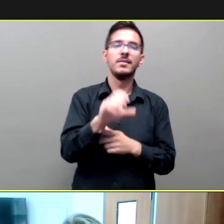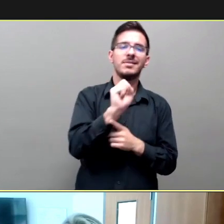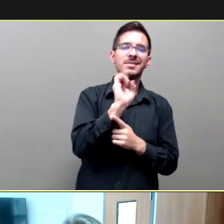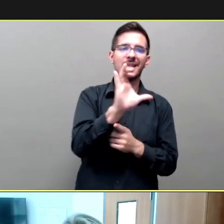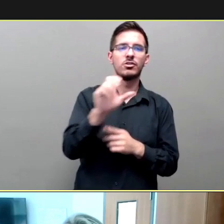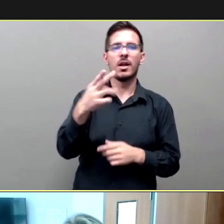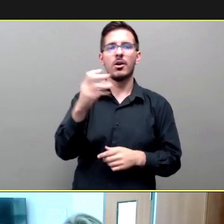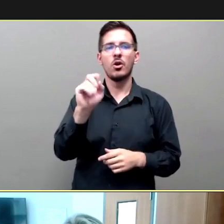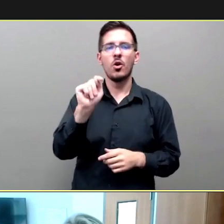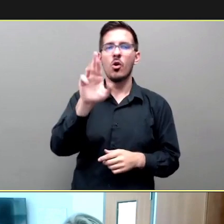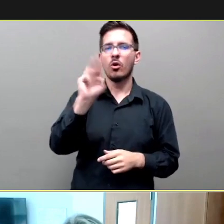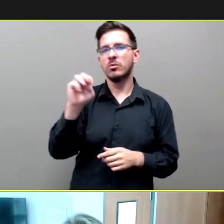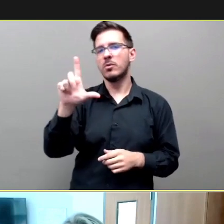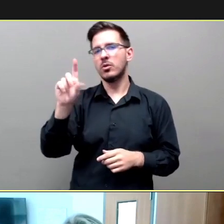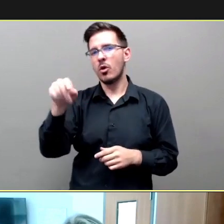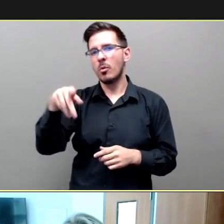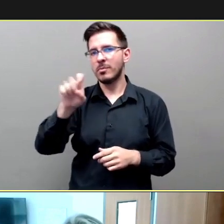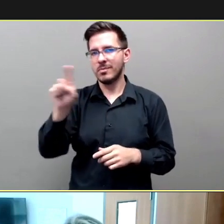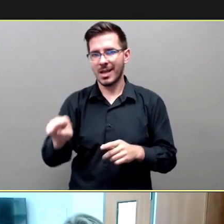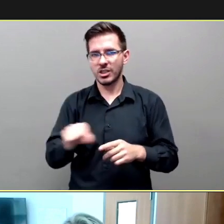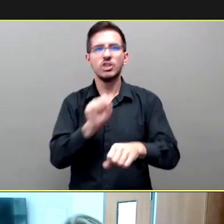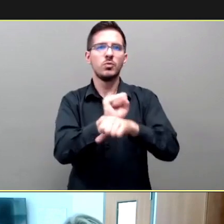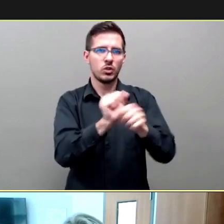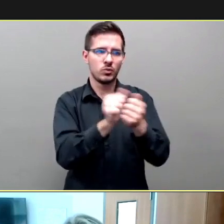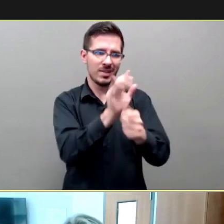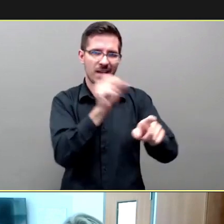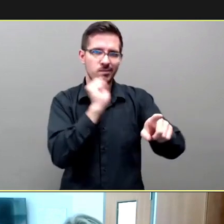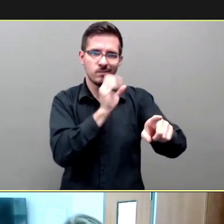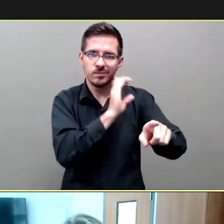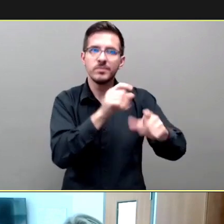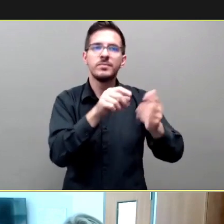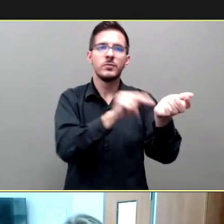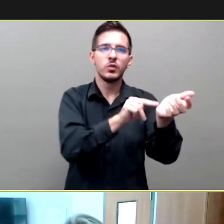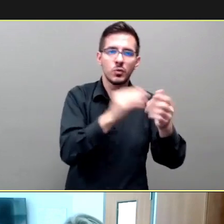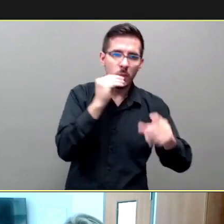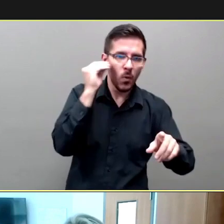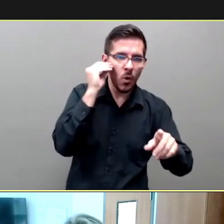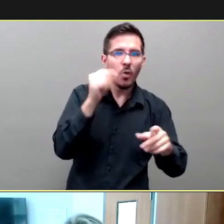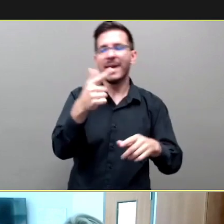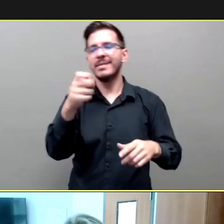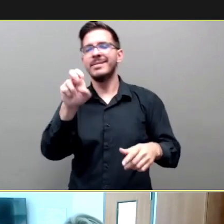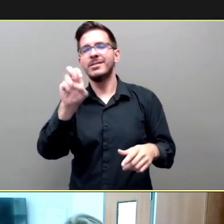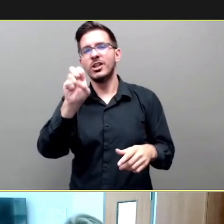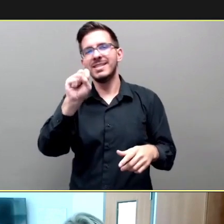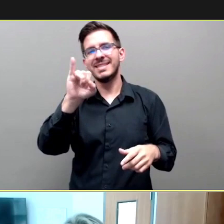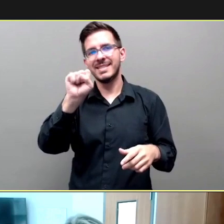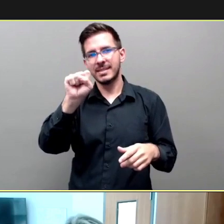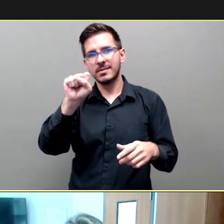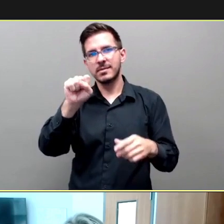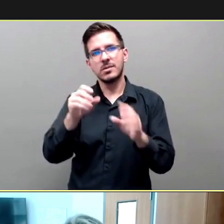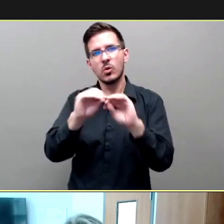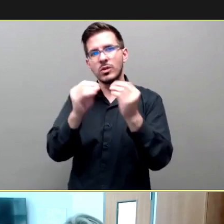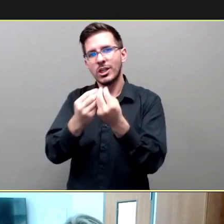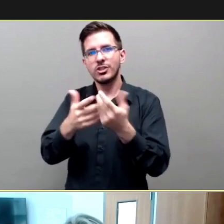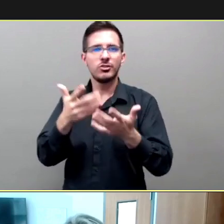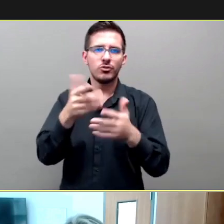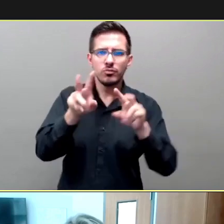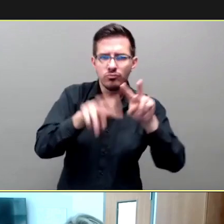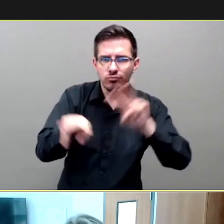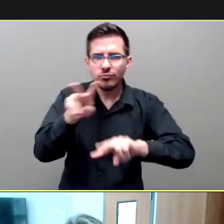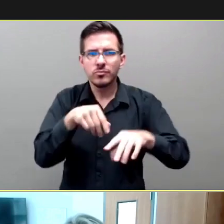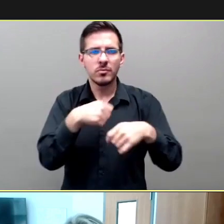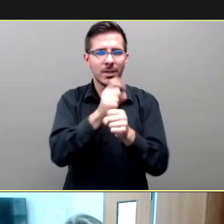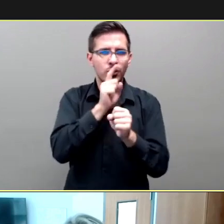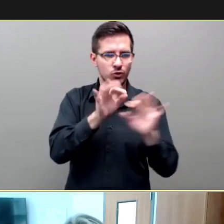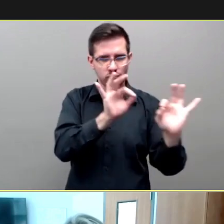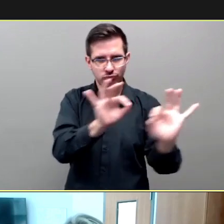works with that nursing home and the Genesis organization to modulate the size of that one as well. So it's another approach we take,